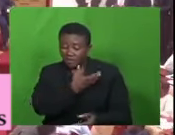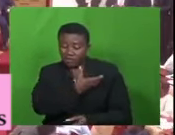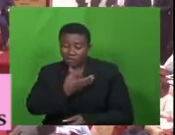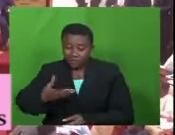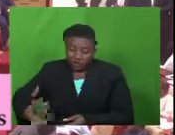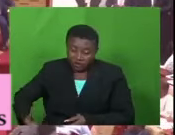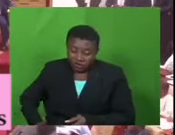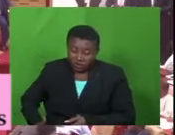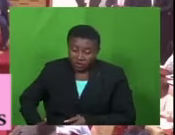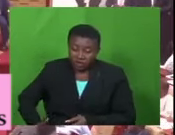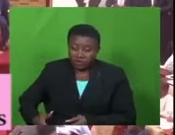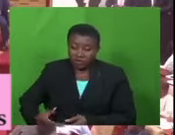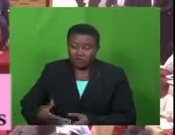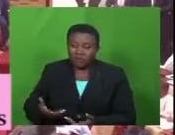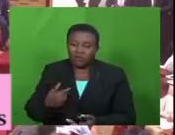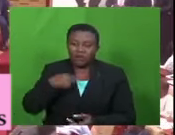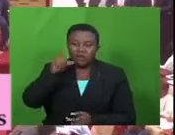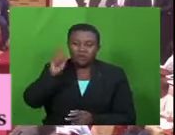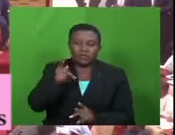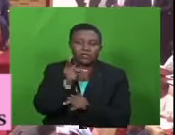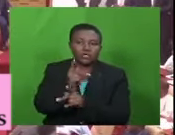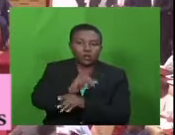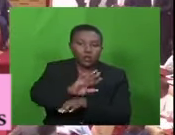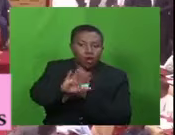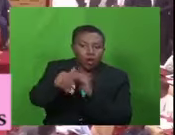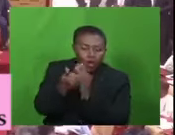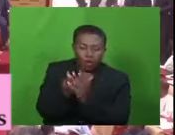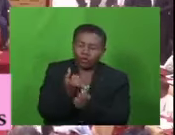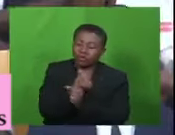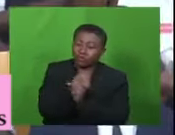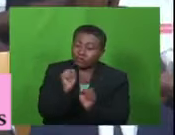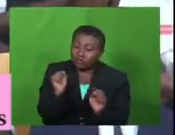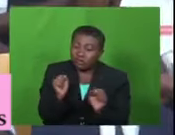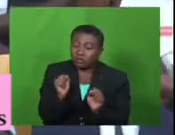to keep all of us safe.